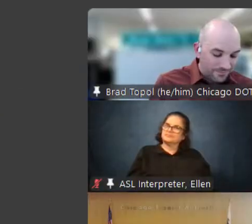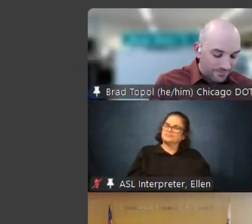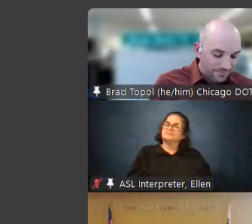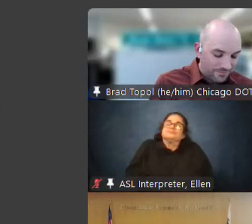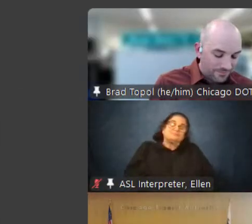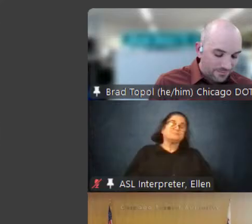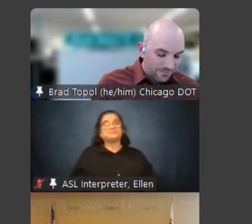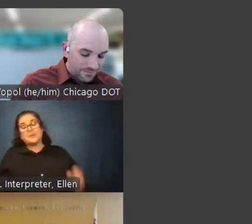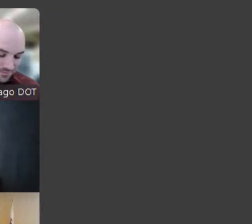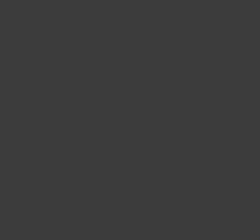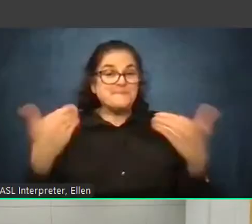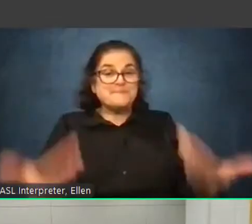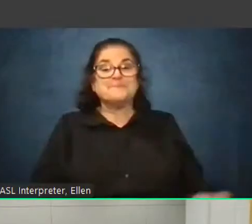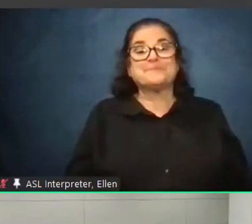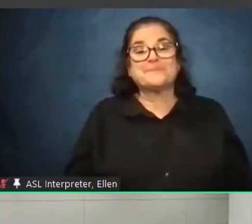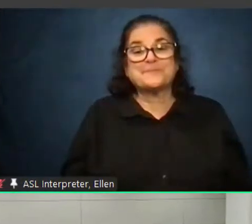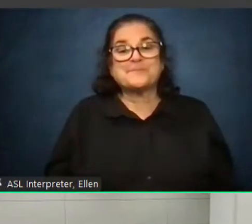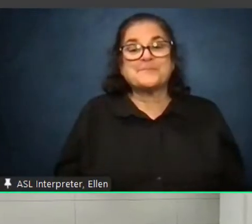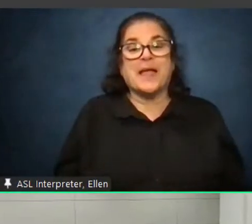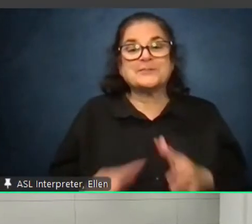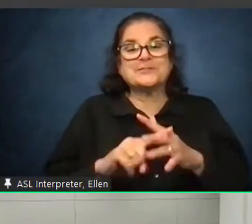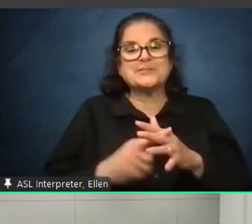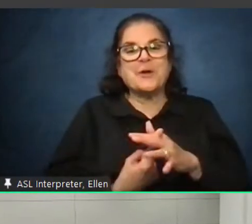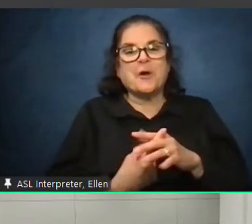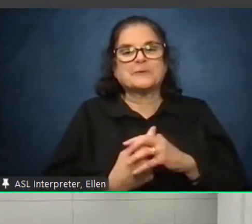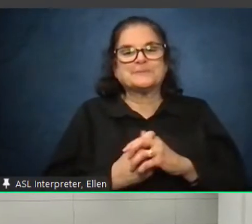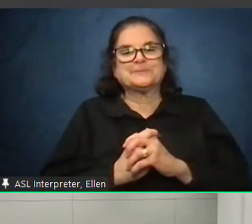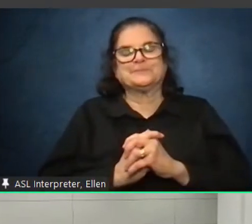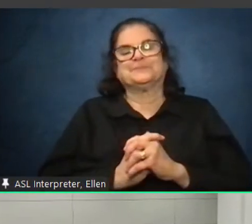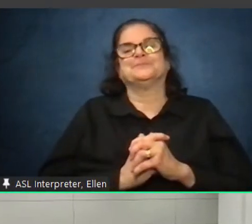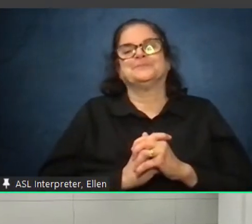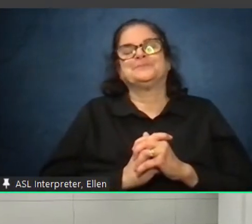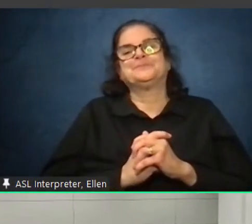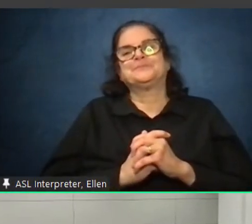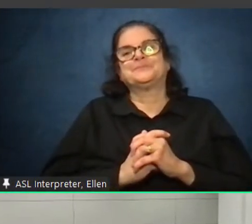Well, okay. I'll just start off.